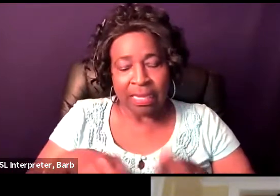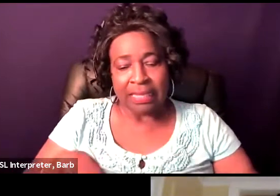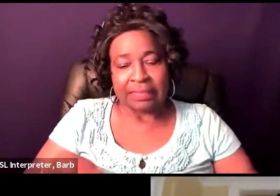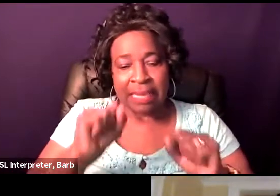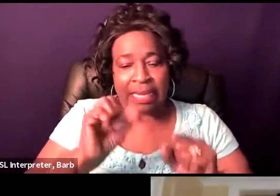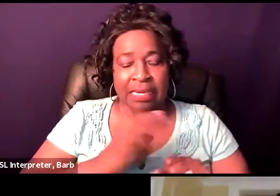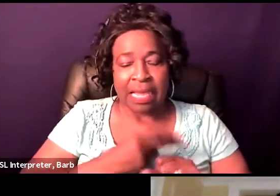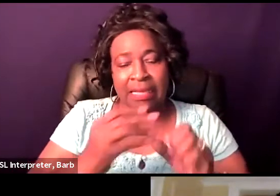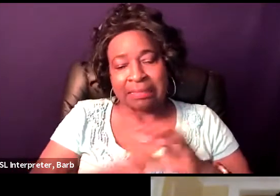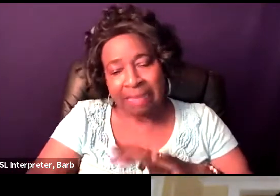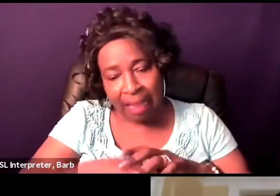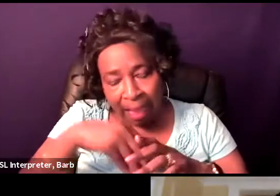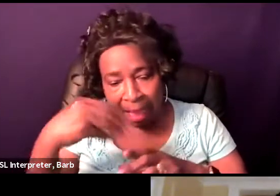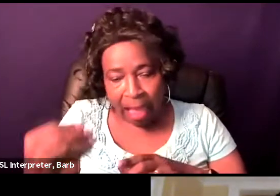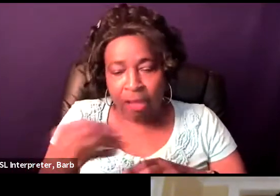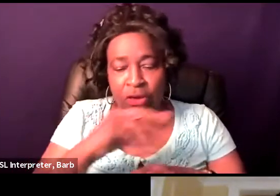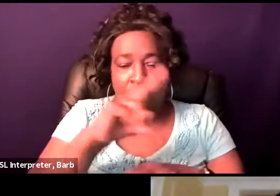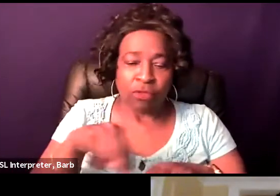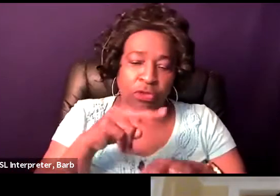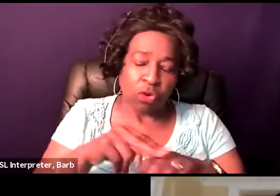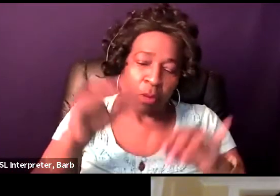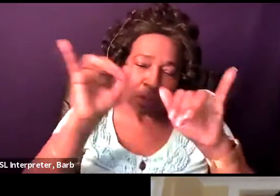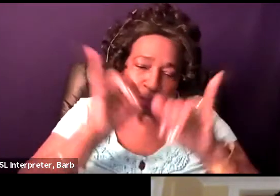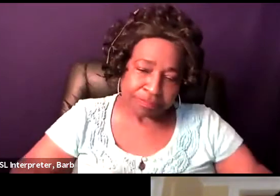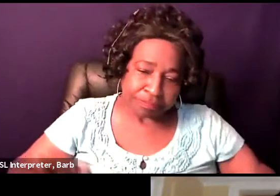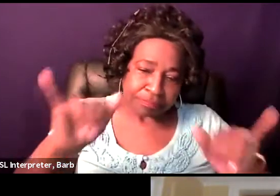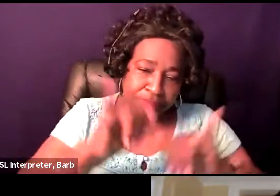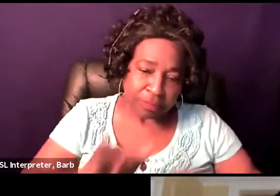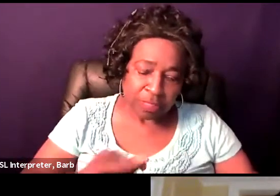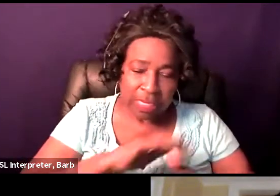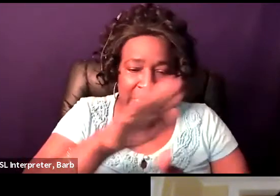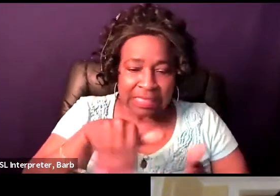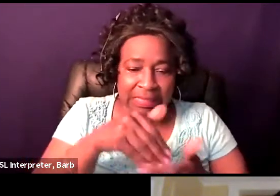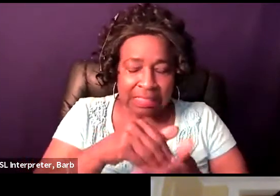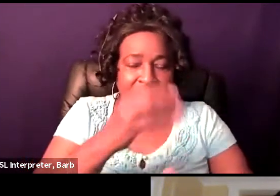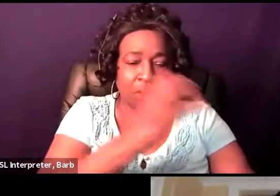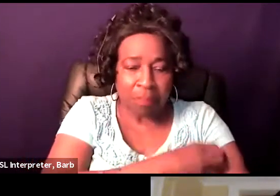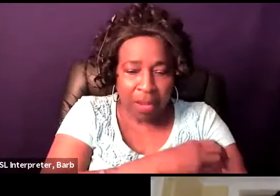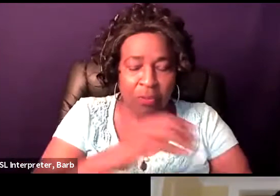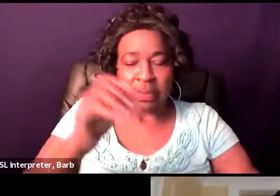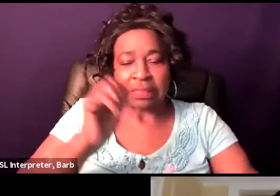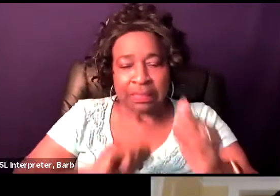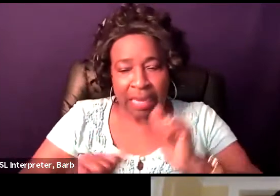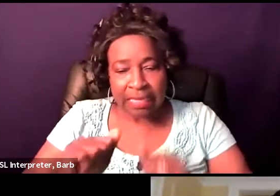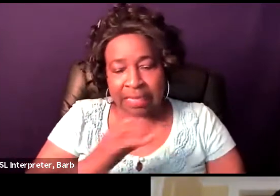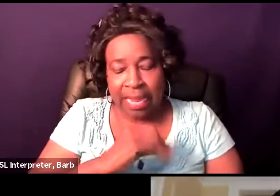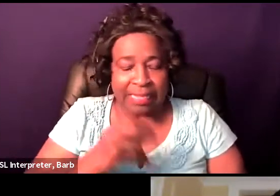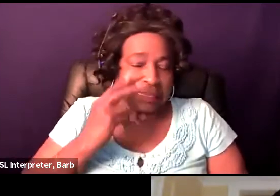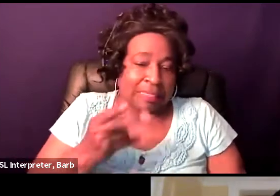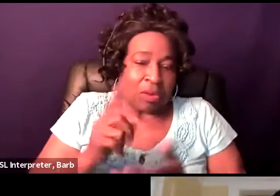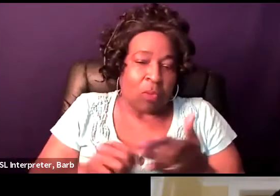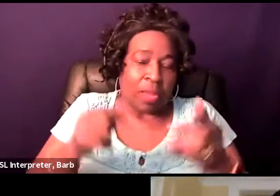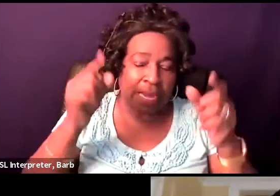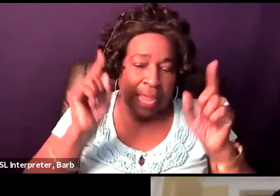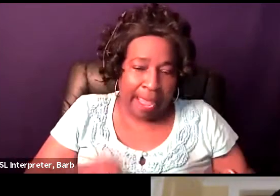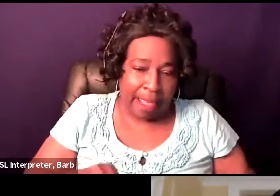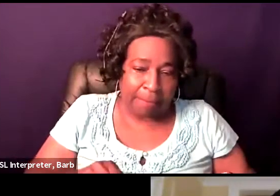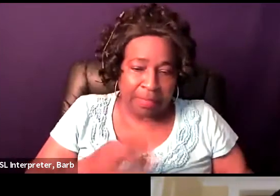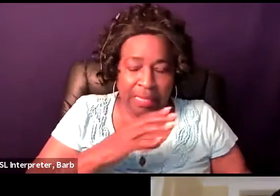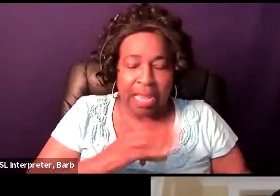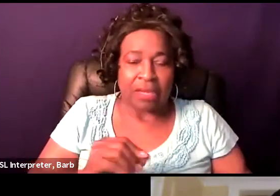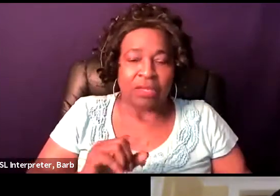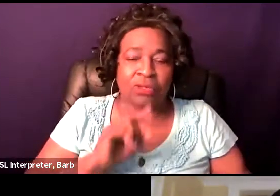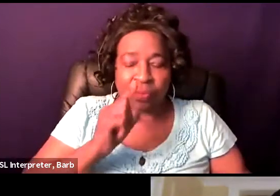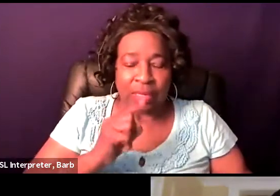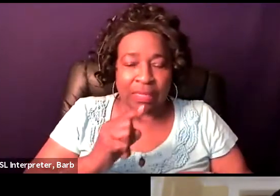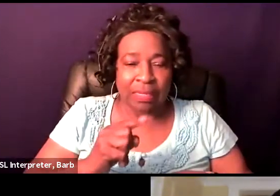of the normal sort of centers of power and science and seeing what happens. And it's very heartening to see the